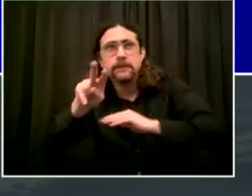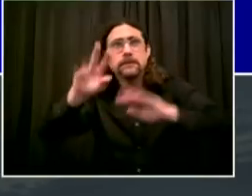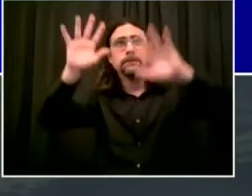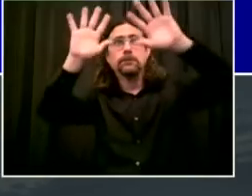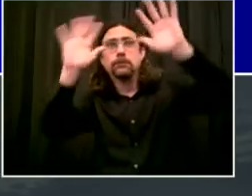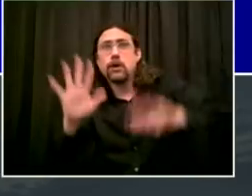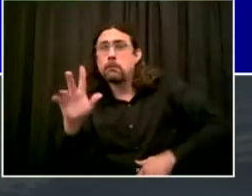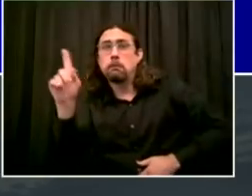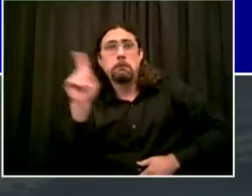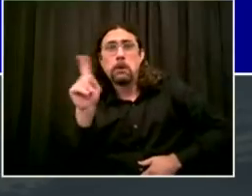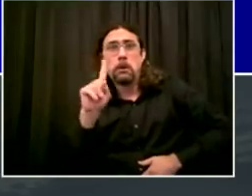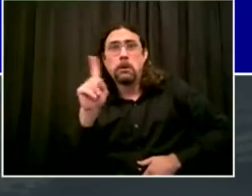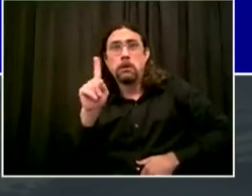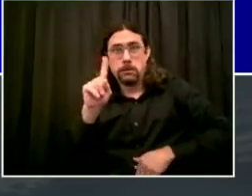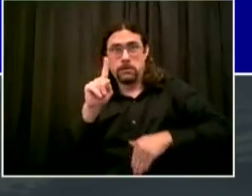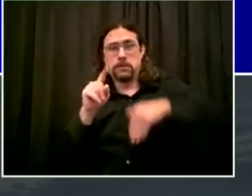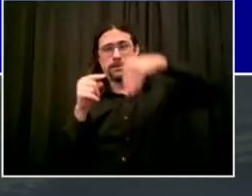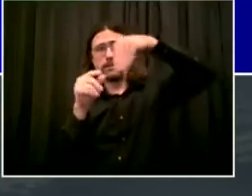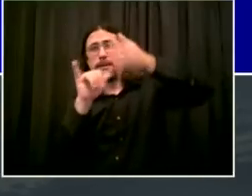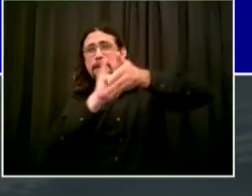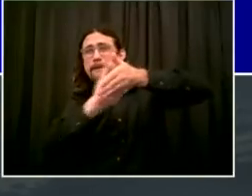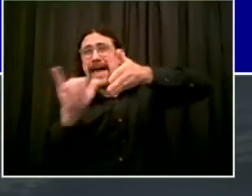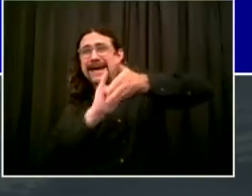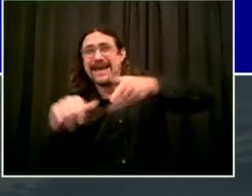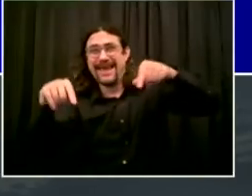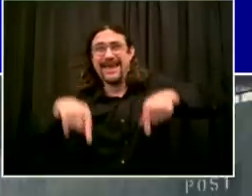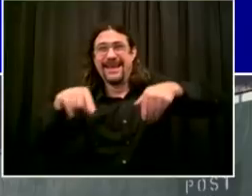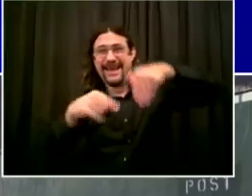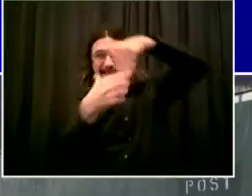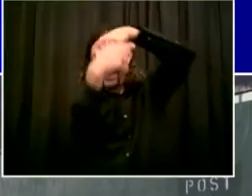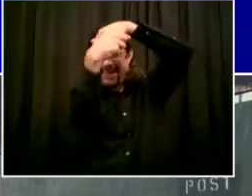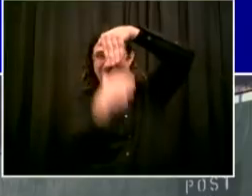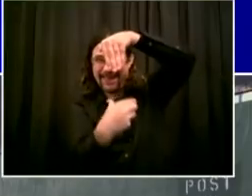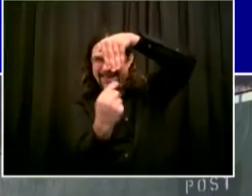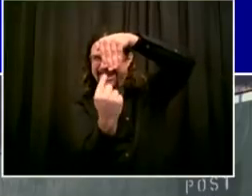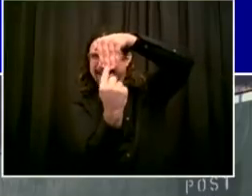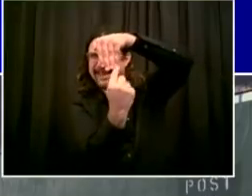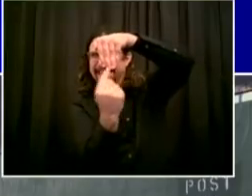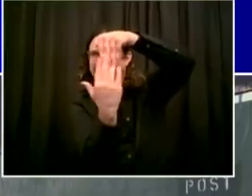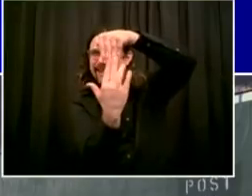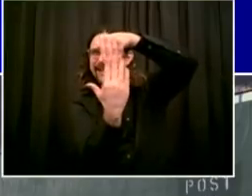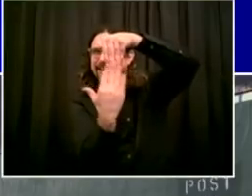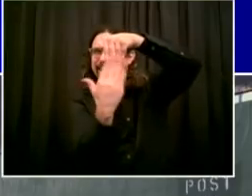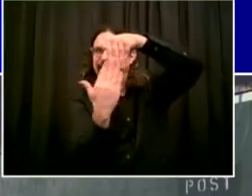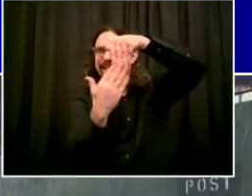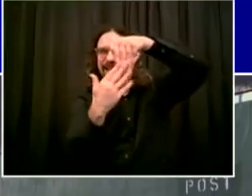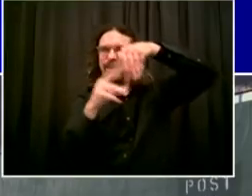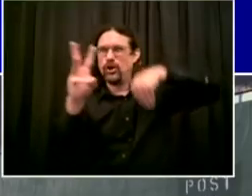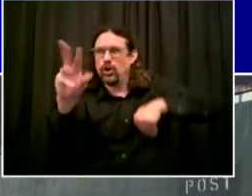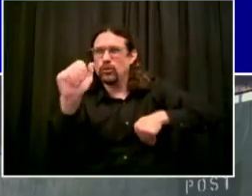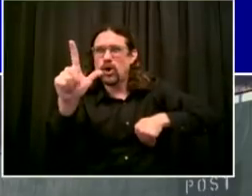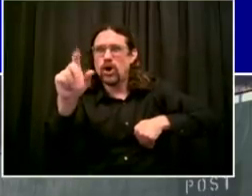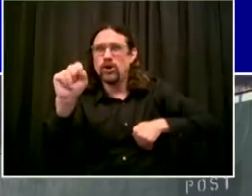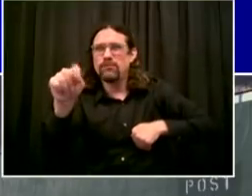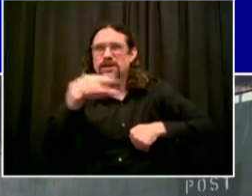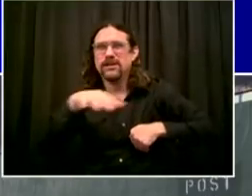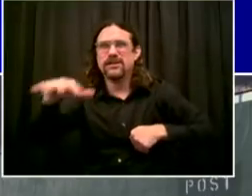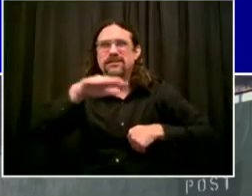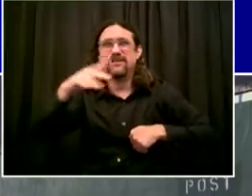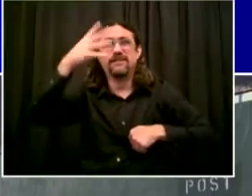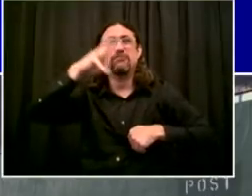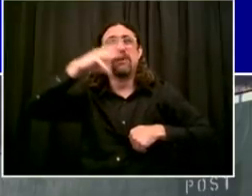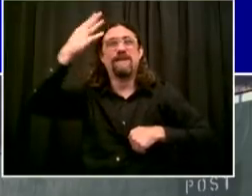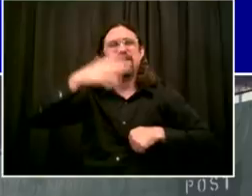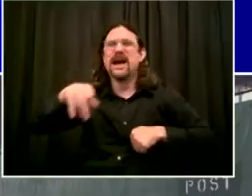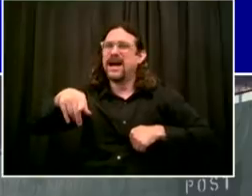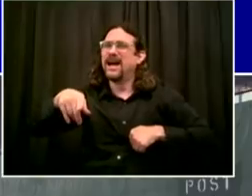So, emergency management is deploying interim flood protection measures. Now, these are the kinds of approaches that we